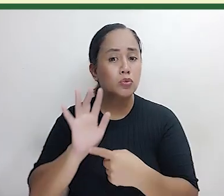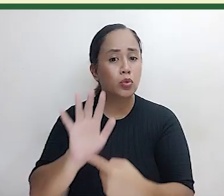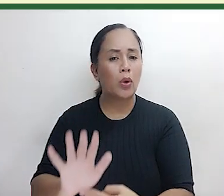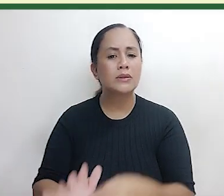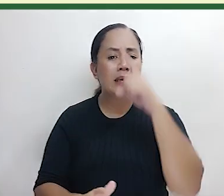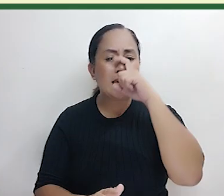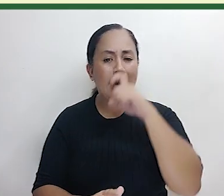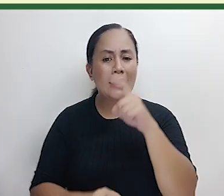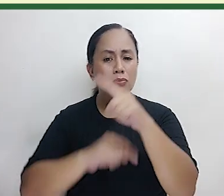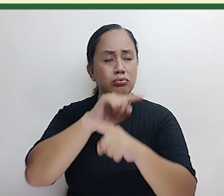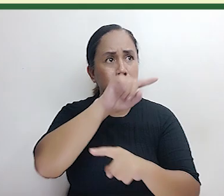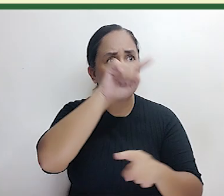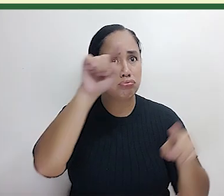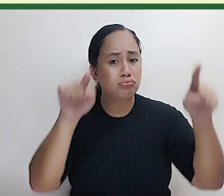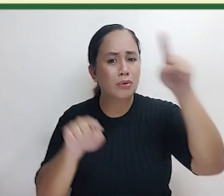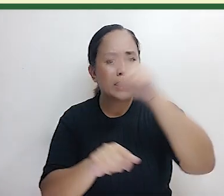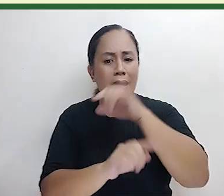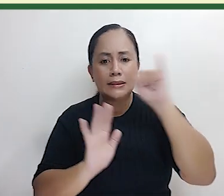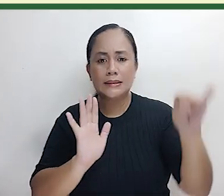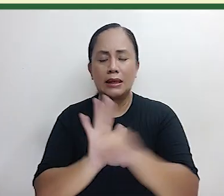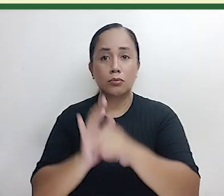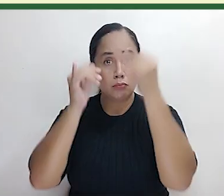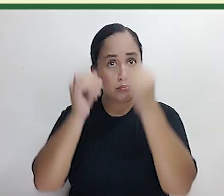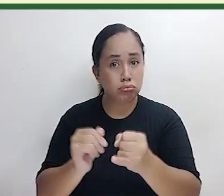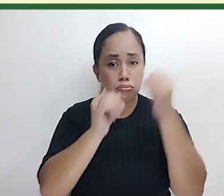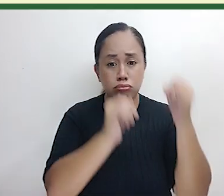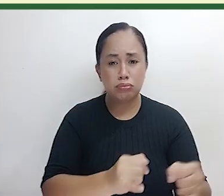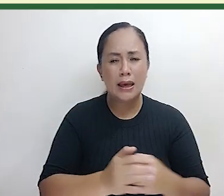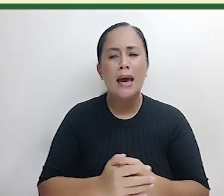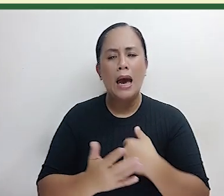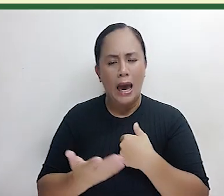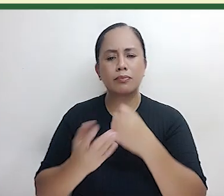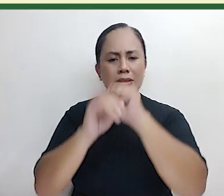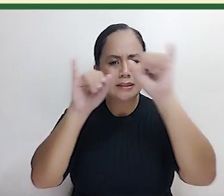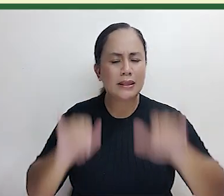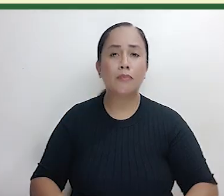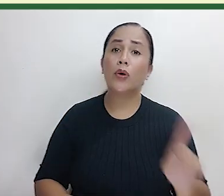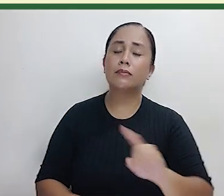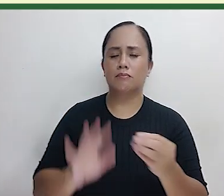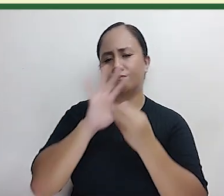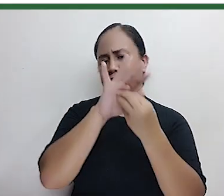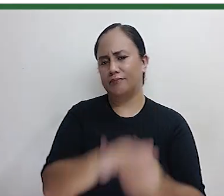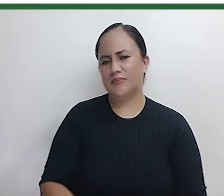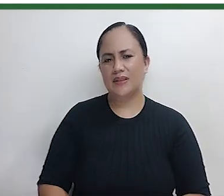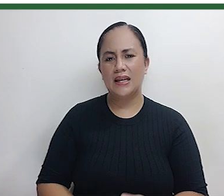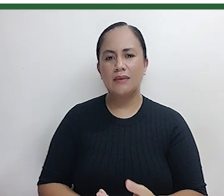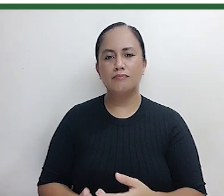Intersectionality Wheel shows how the age cycle and the identities of an individual meet the systems of oppression.